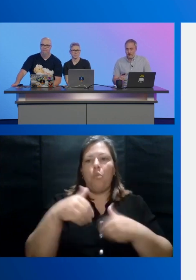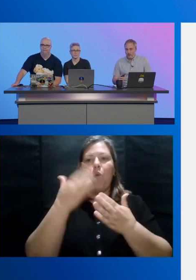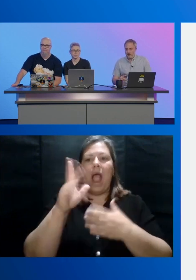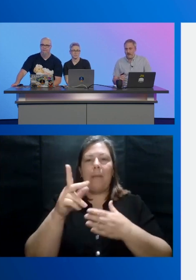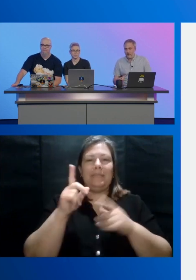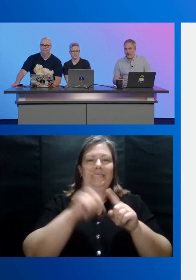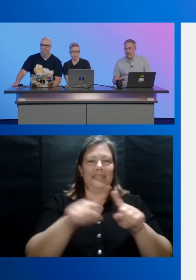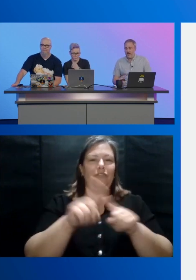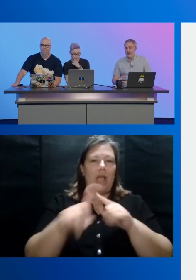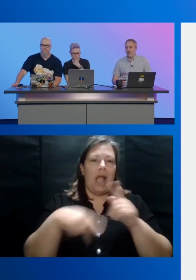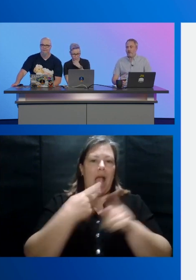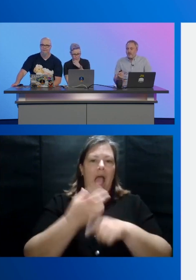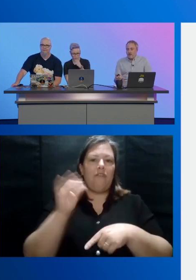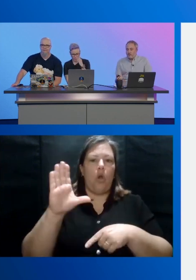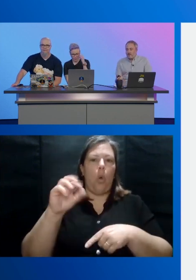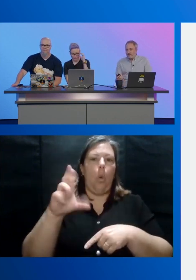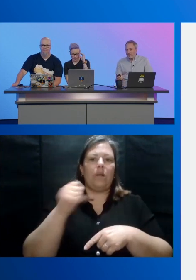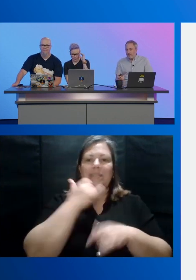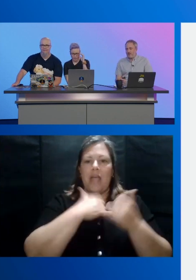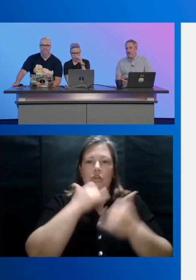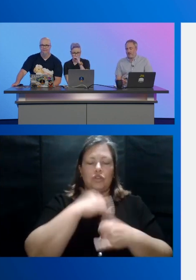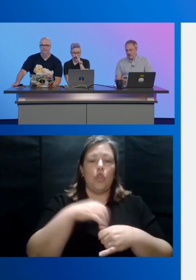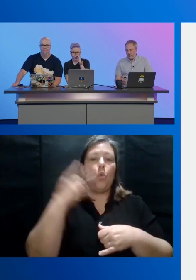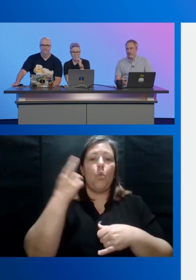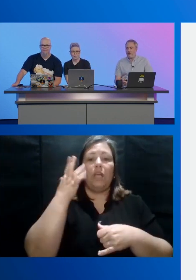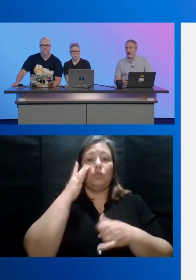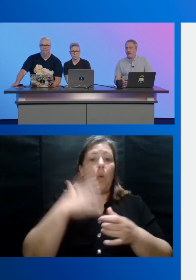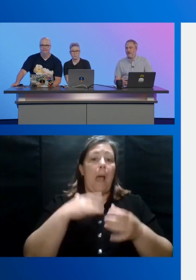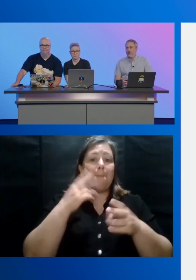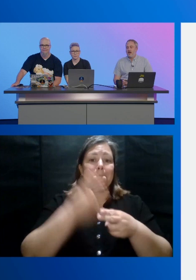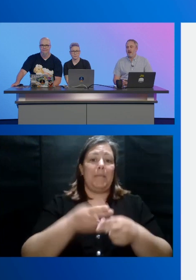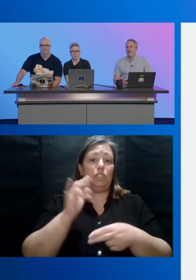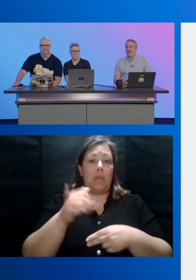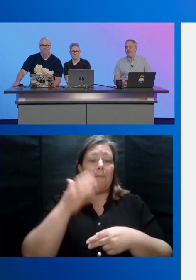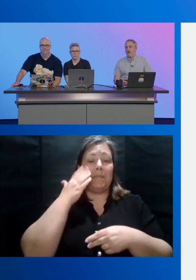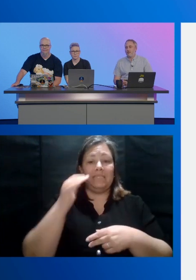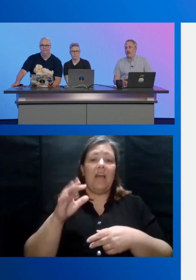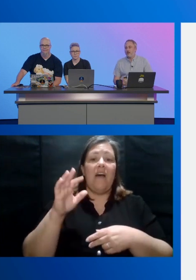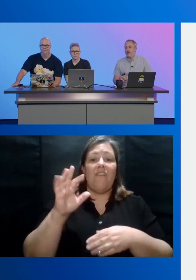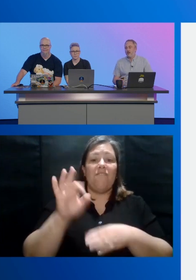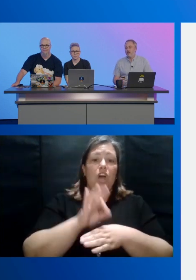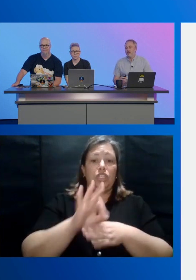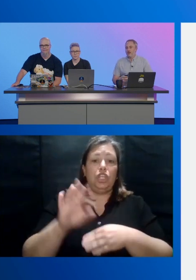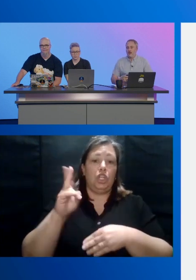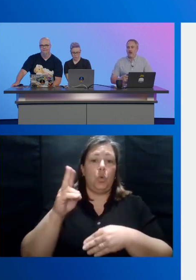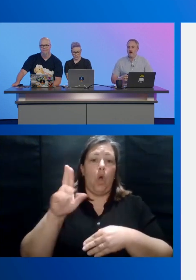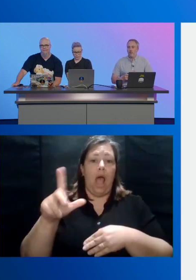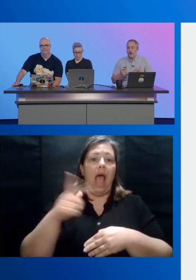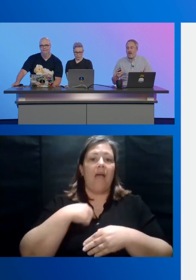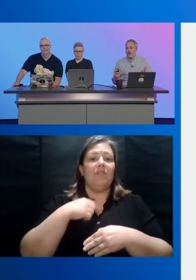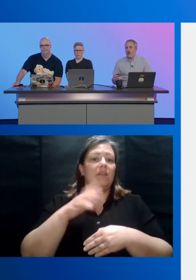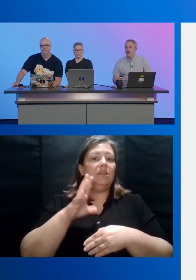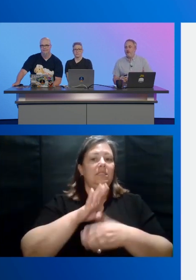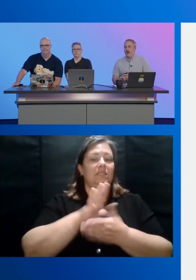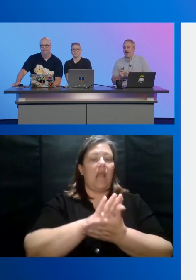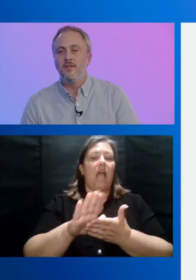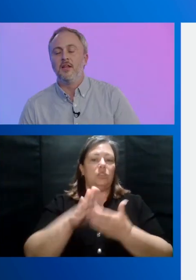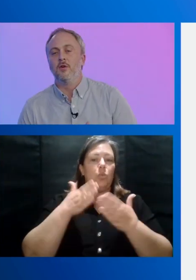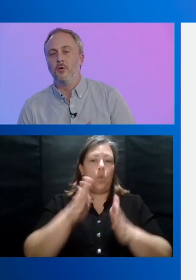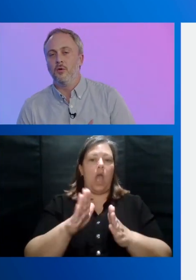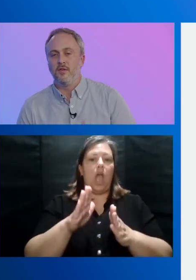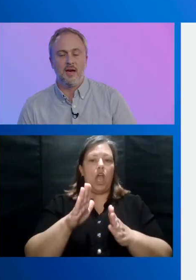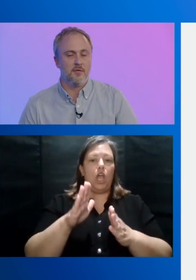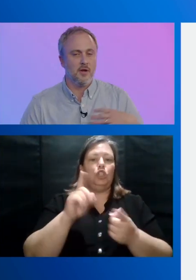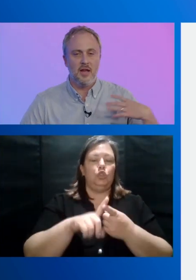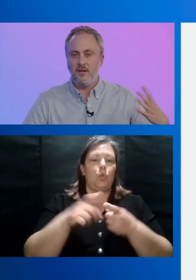interesting cause errors. And the reason I bring this up is because function URLs actually has a really nice way of